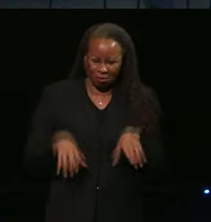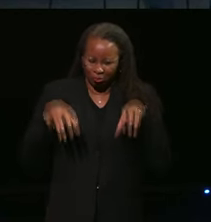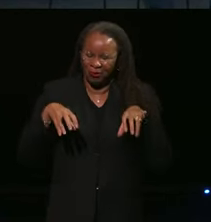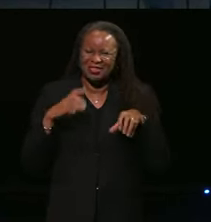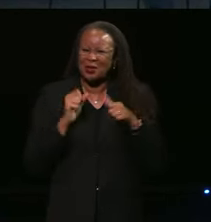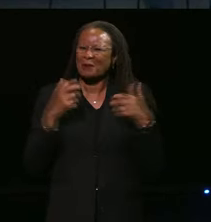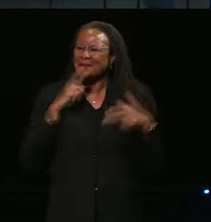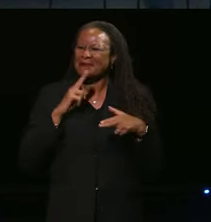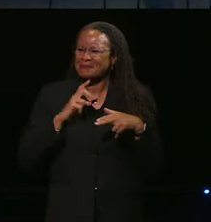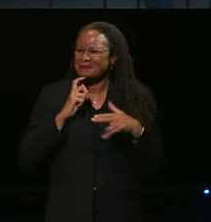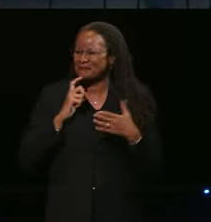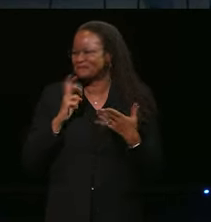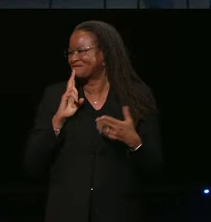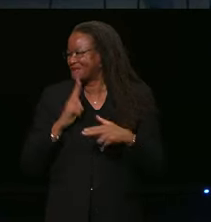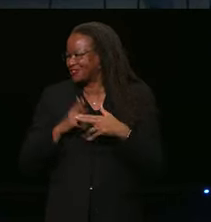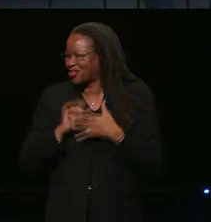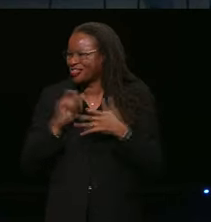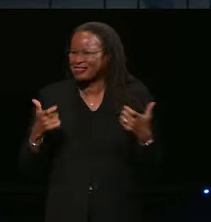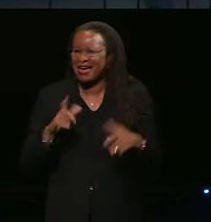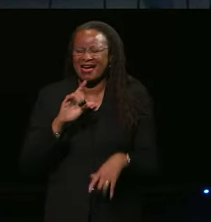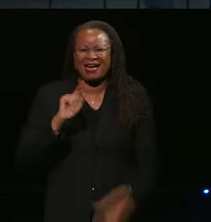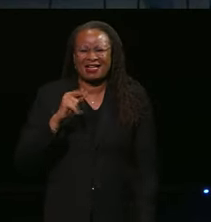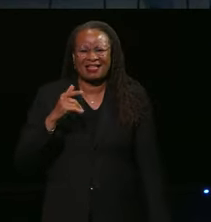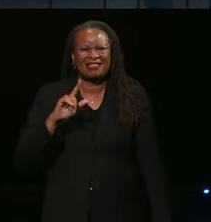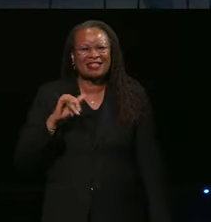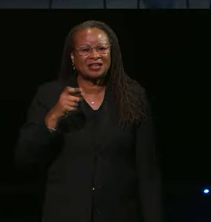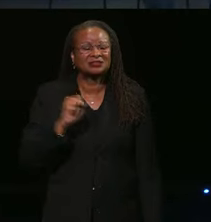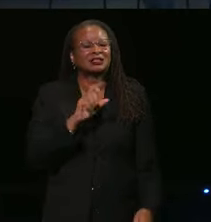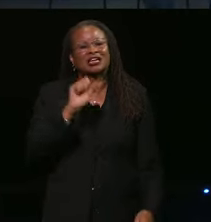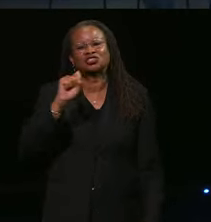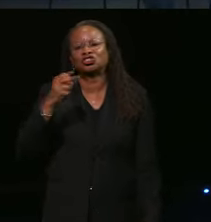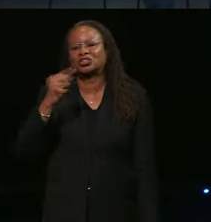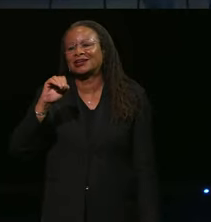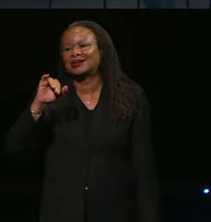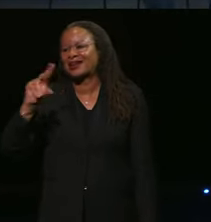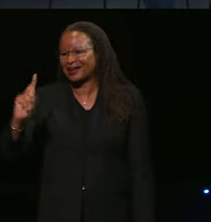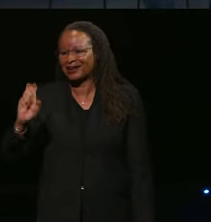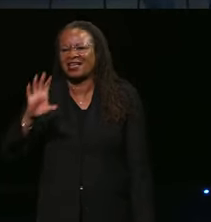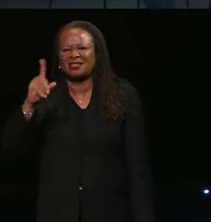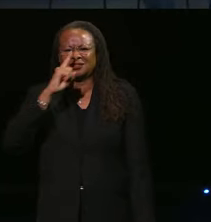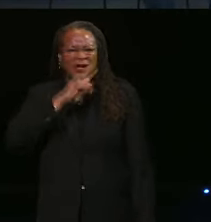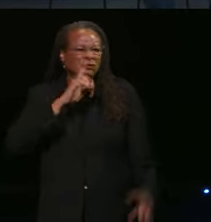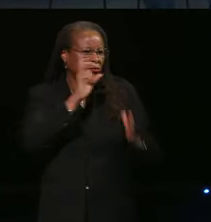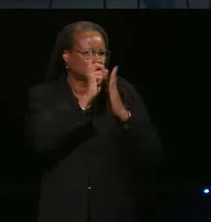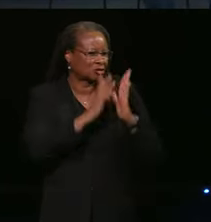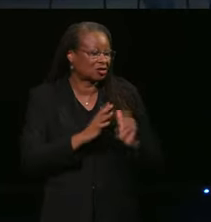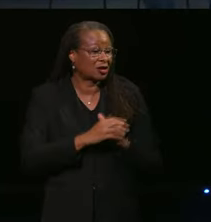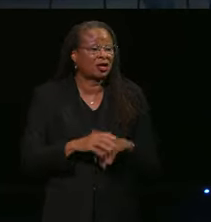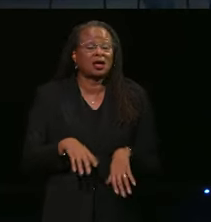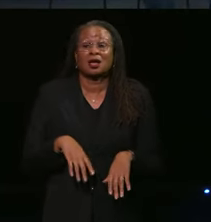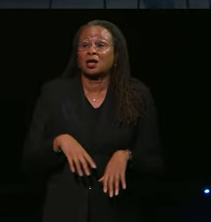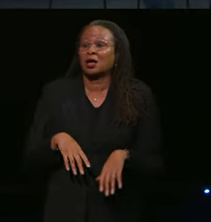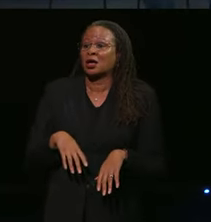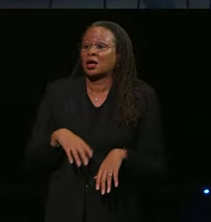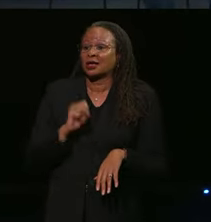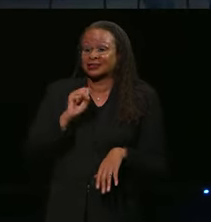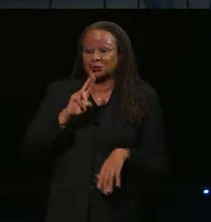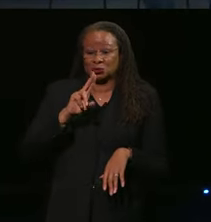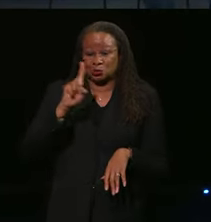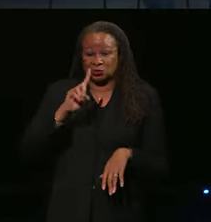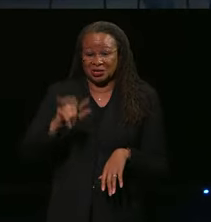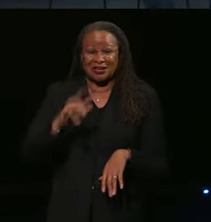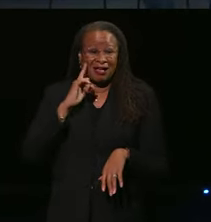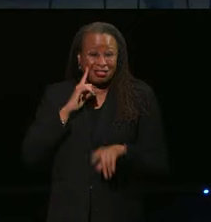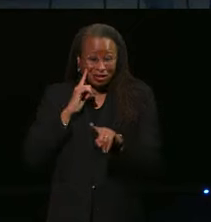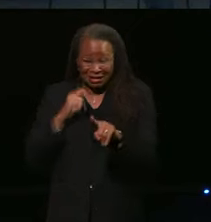big mention. That's Sinead Kidow, our wonderful costume designer. So then I sort of phoned up Suzi, and I think gave her a heart attack when I